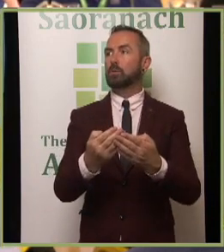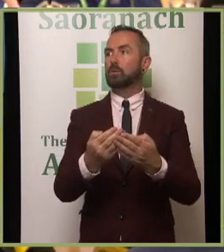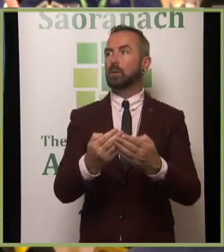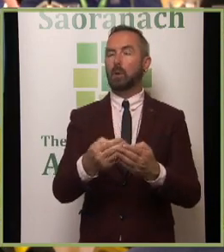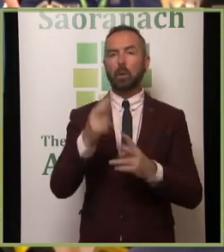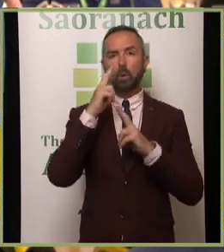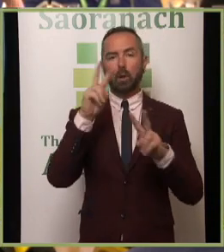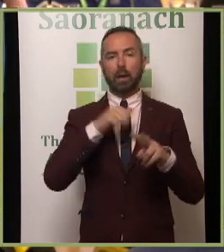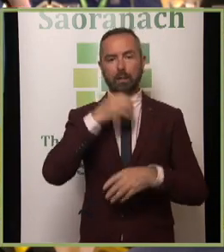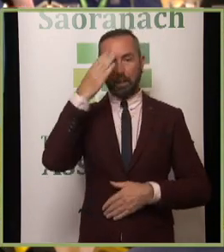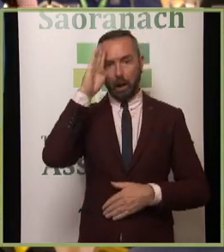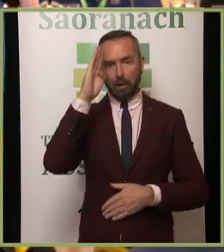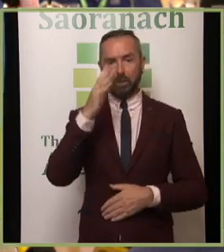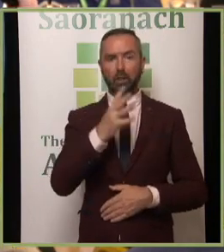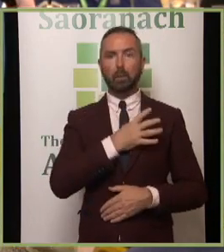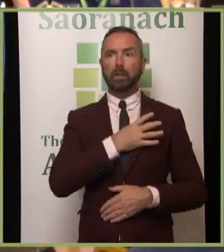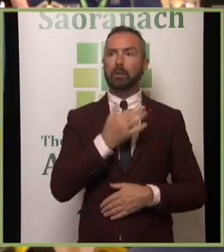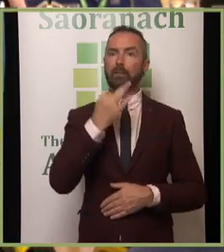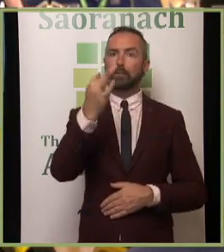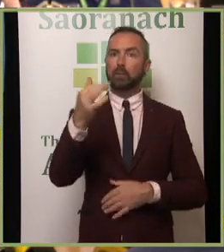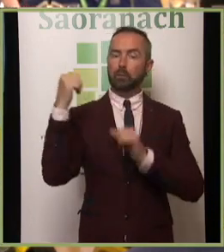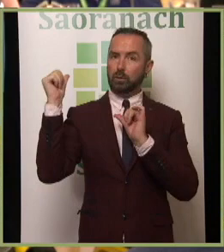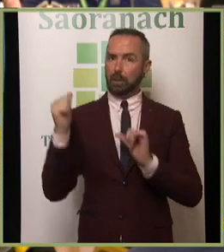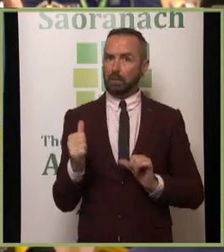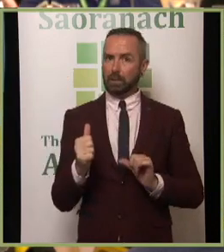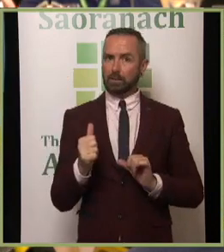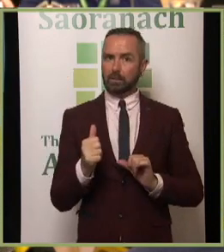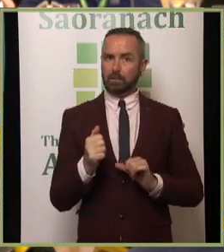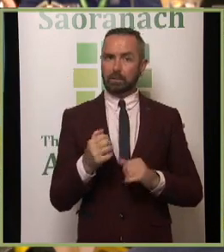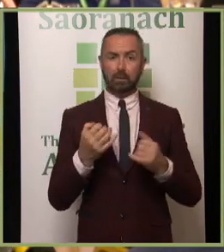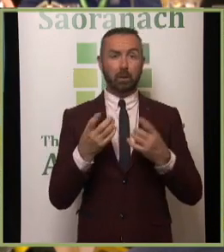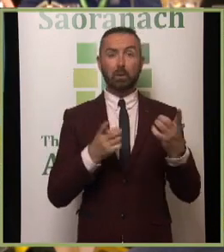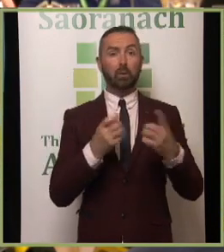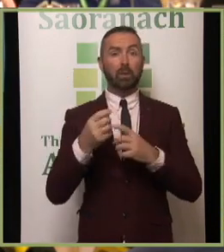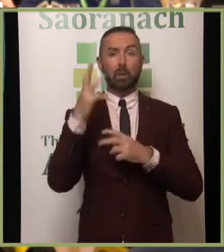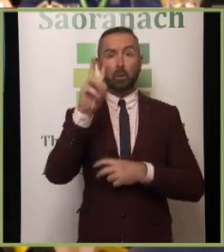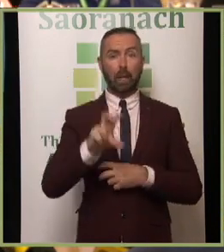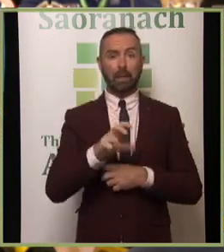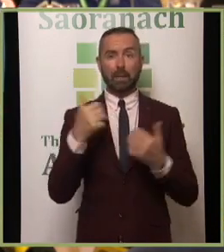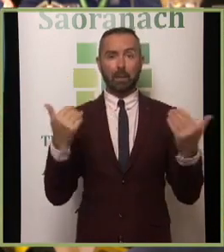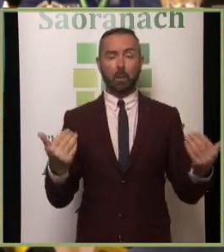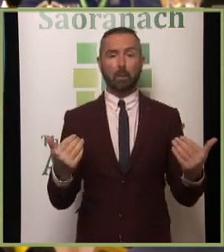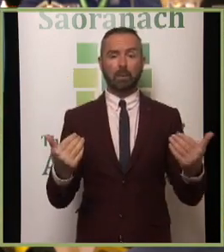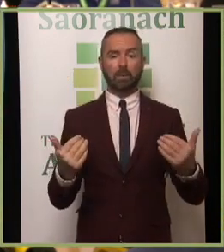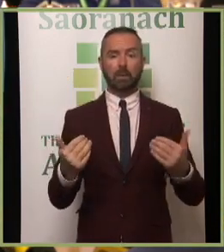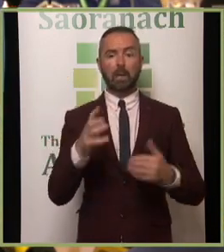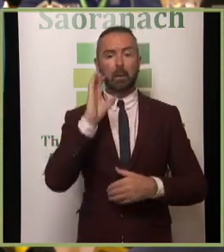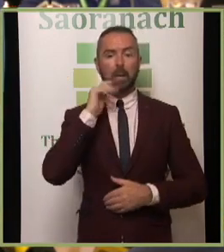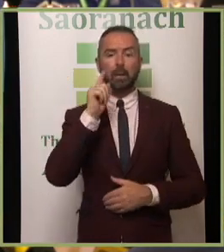Irish Commission and Commissioner for Future Generations, which is in practice in Wales and working exceptionally well, because it's